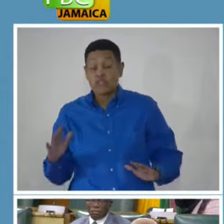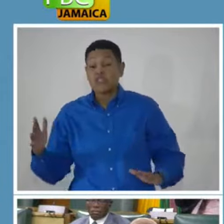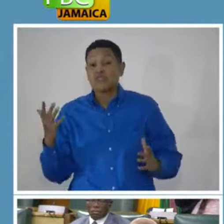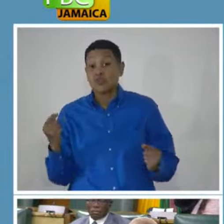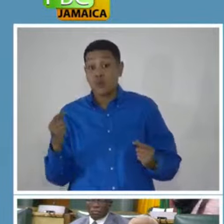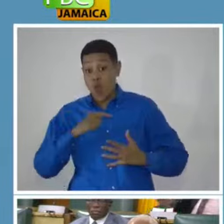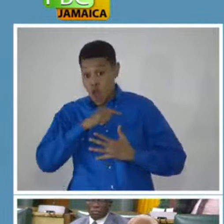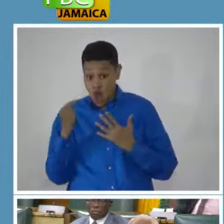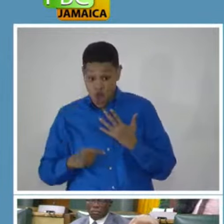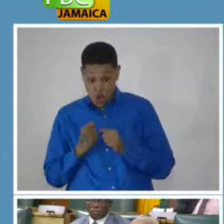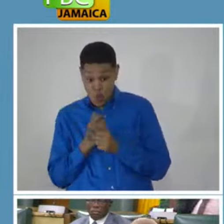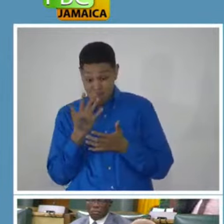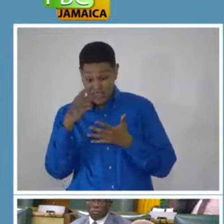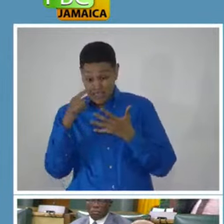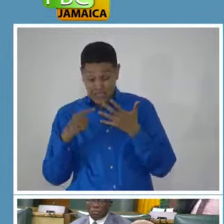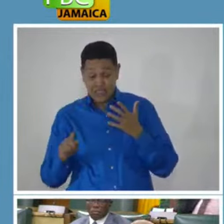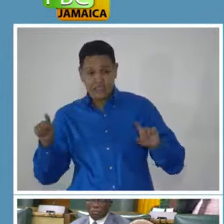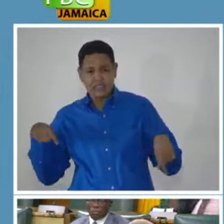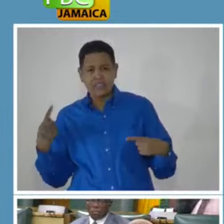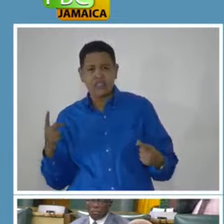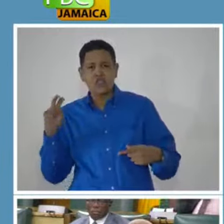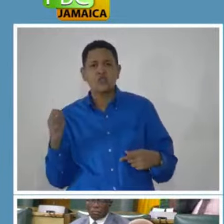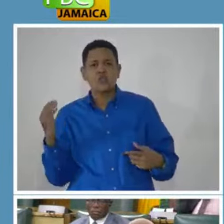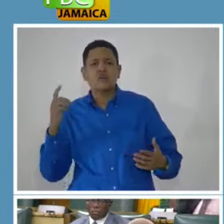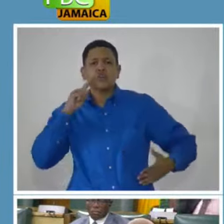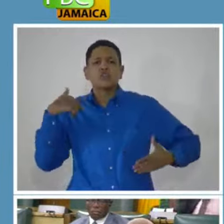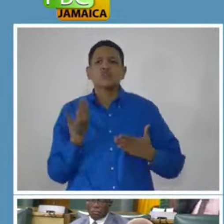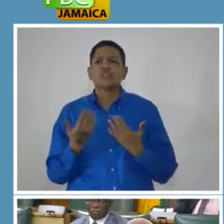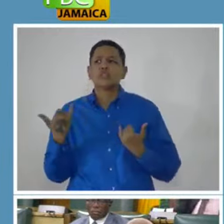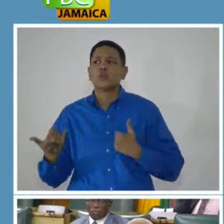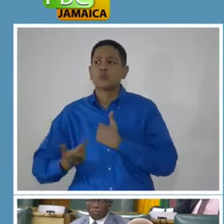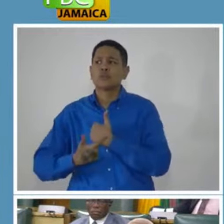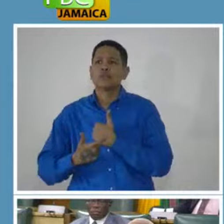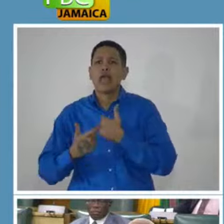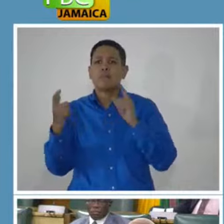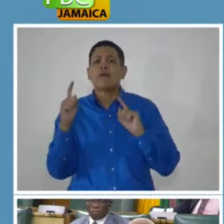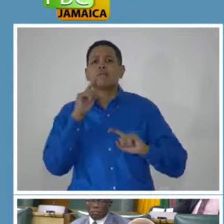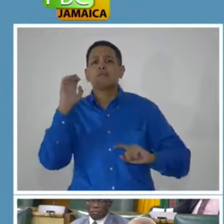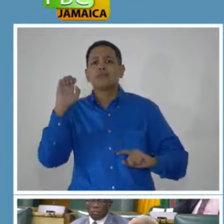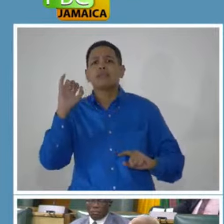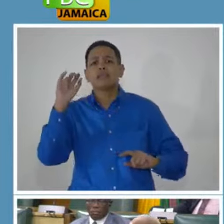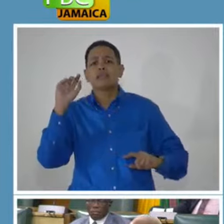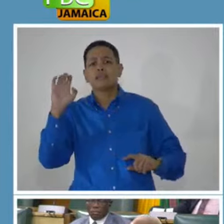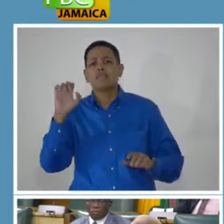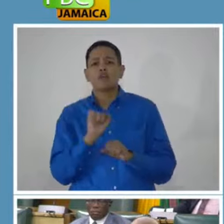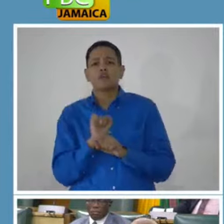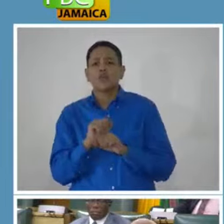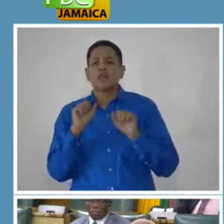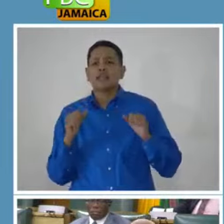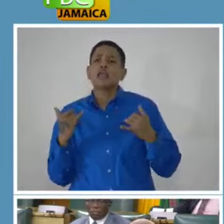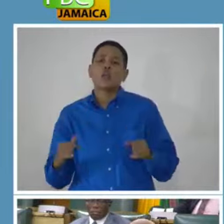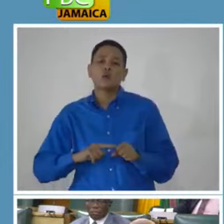done all the work since 2014 to get to this point, the e-invoicing work can now